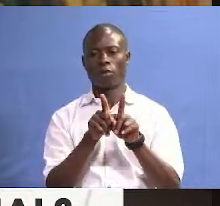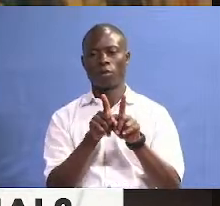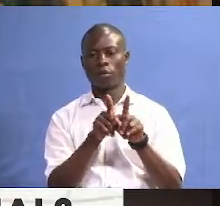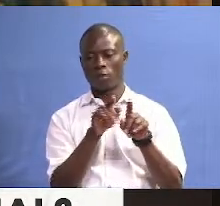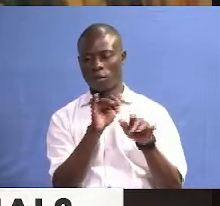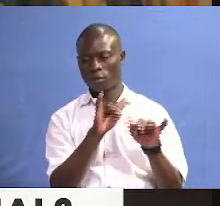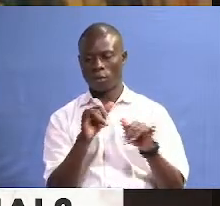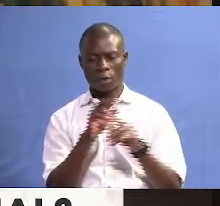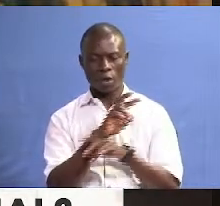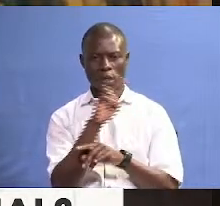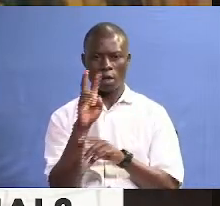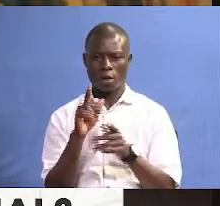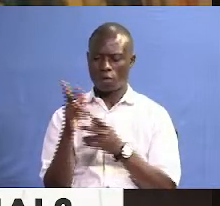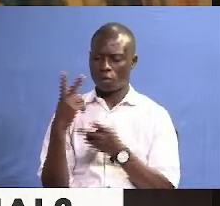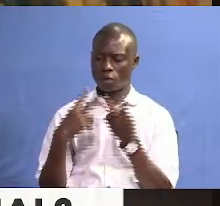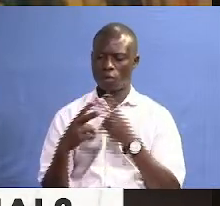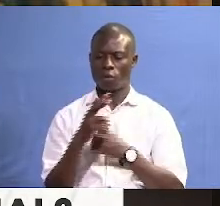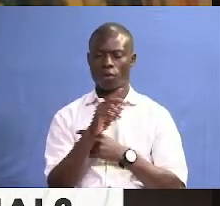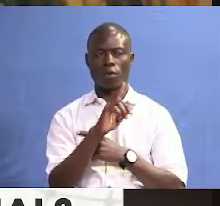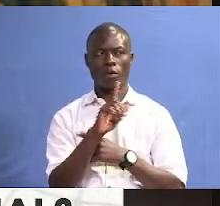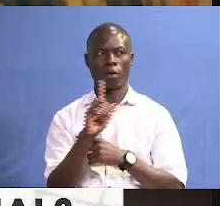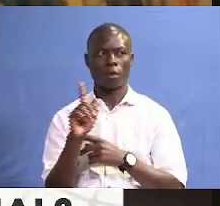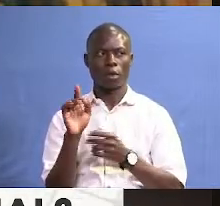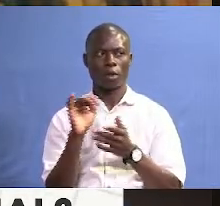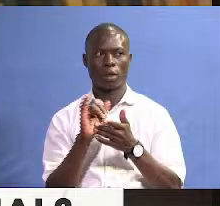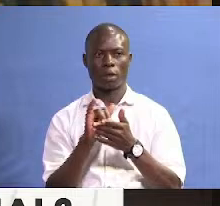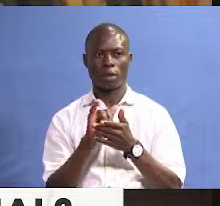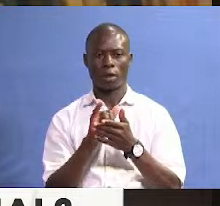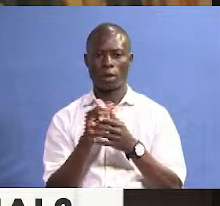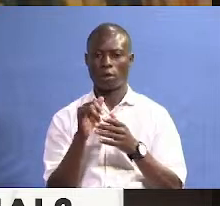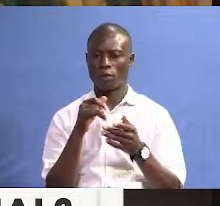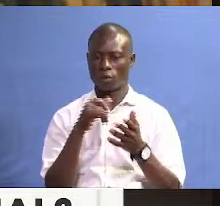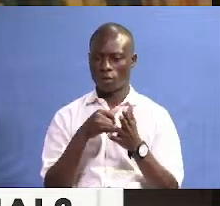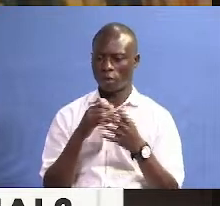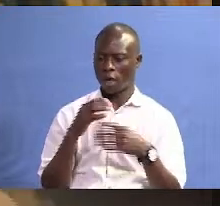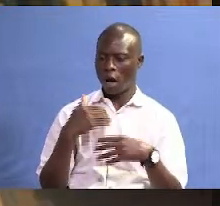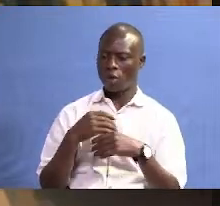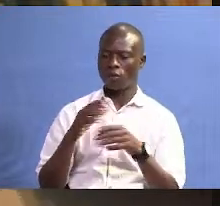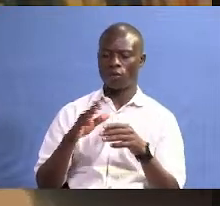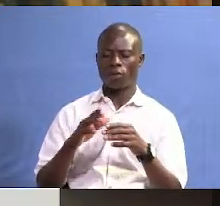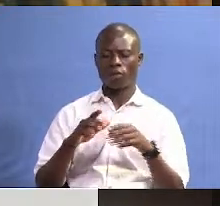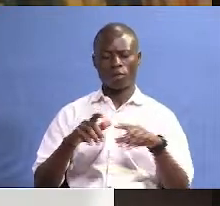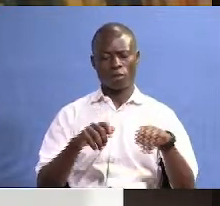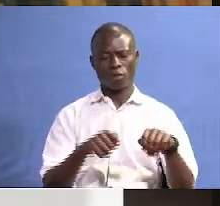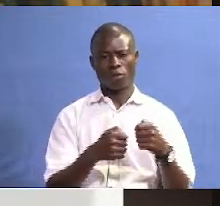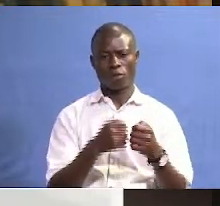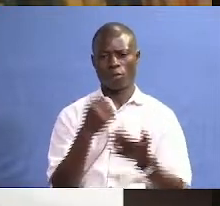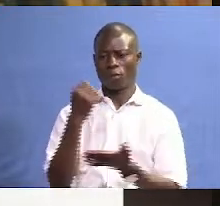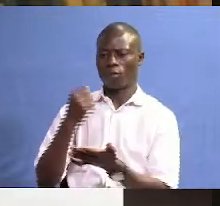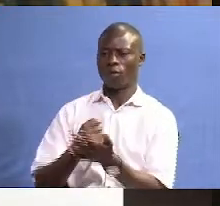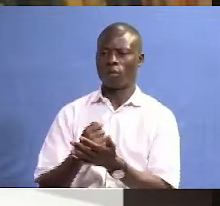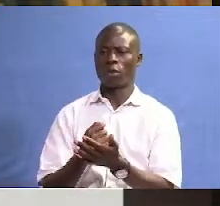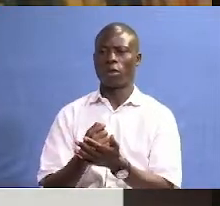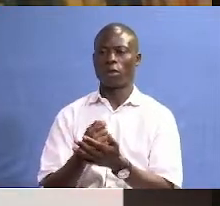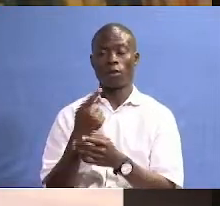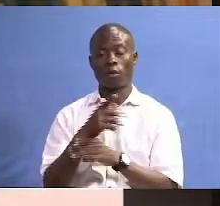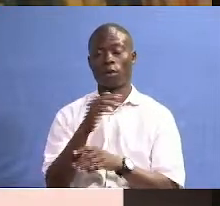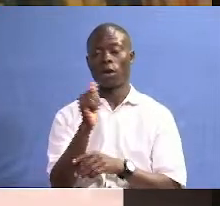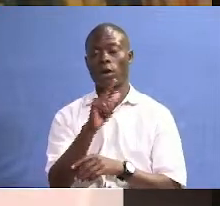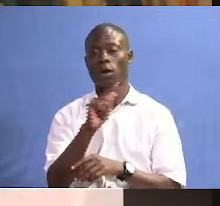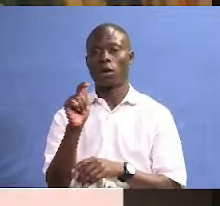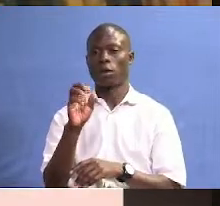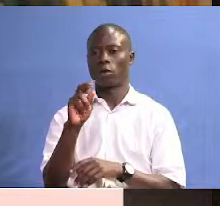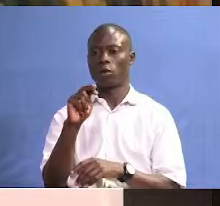when you look at the provisions of the holder of the office of the Attorney General, these are